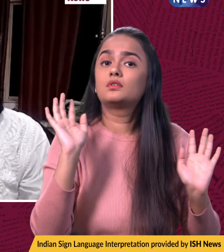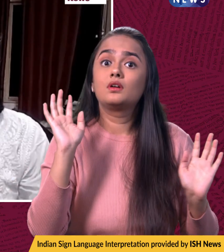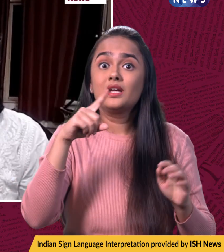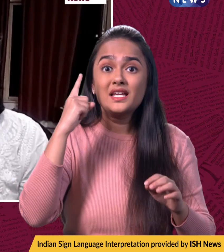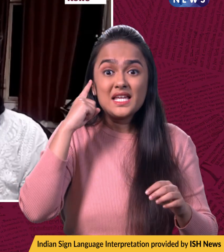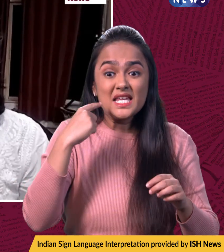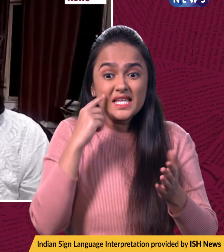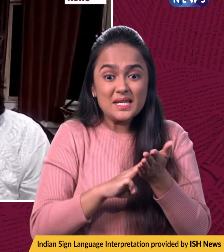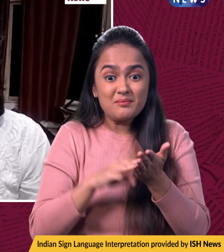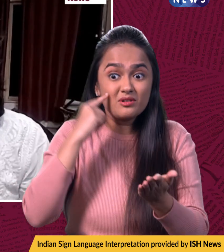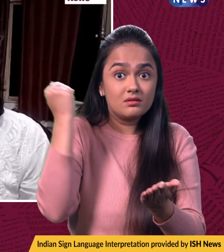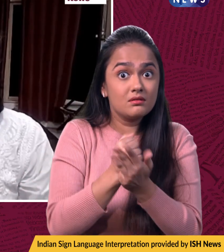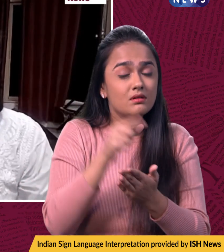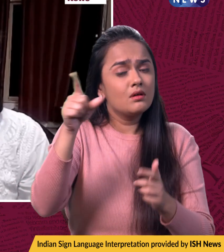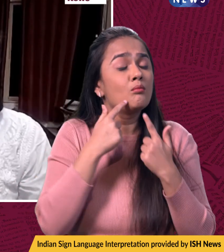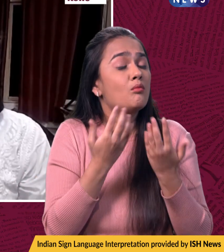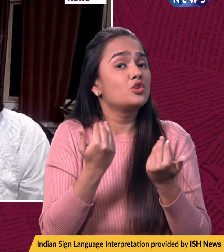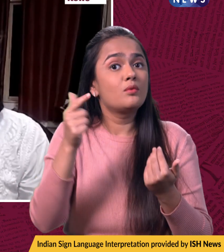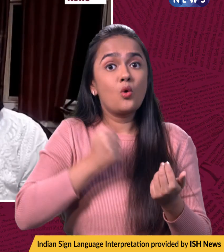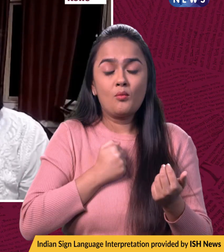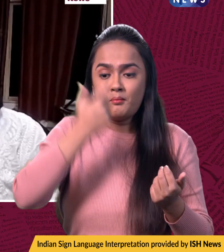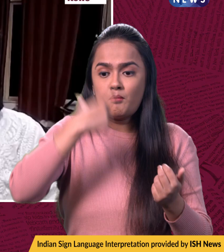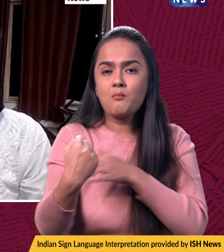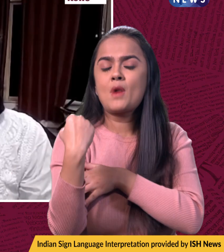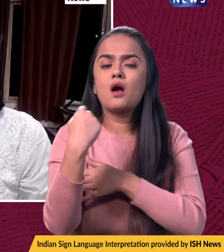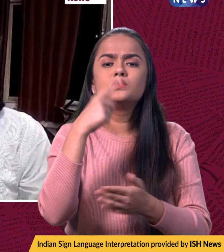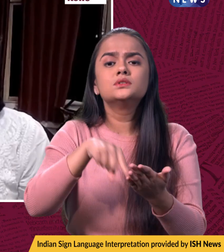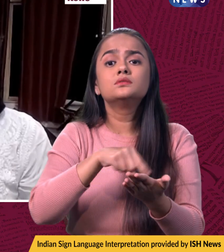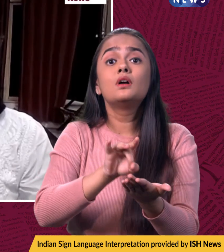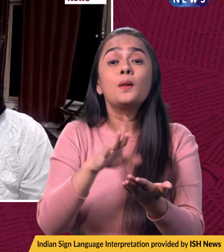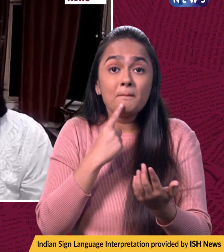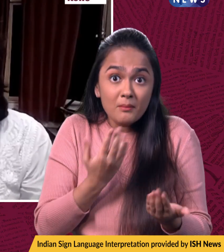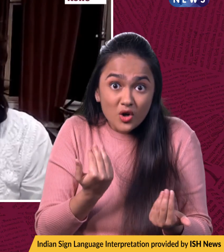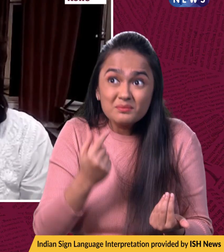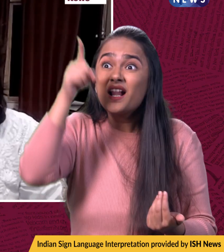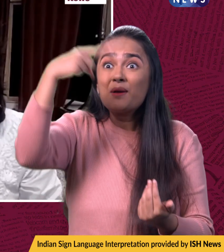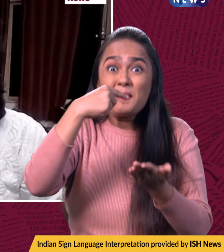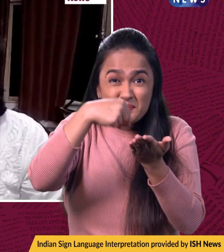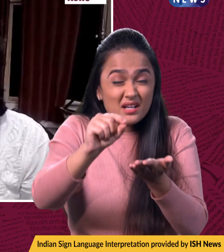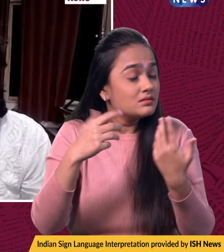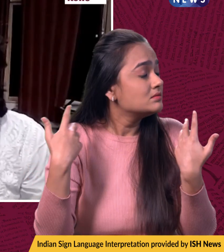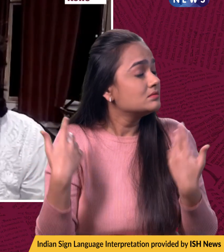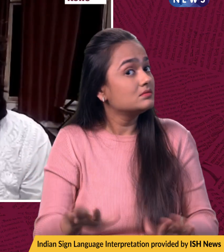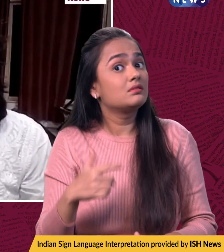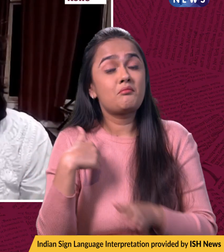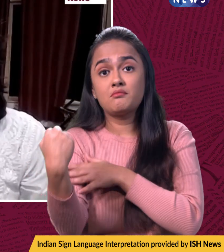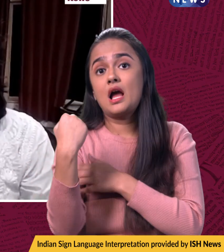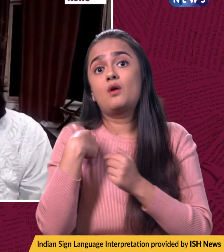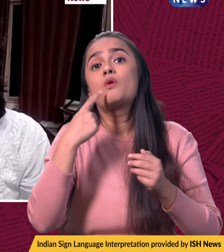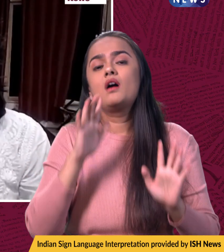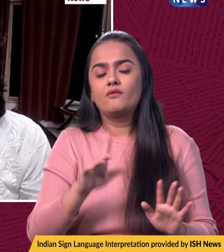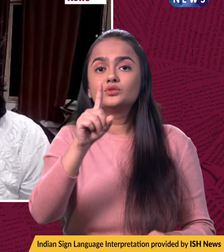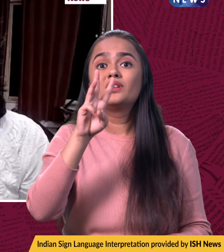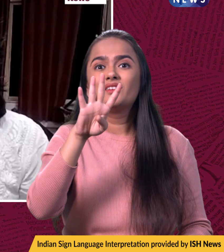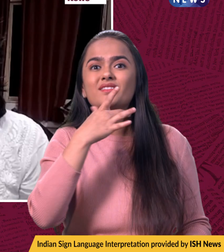court that immigration minister may still decide to use his personal power of cancellation despite the player's victory. Now,